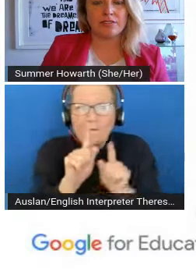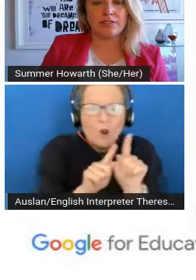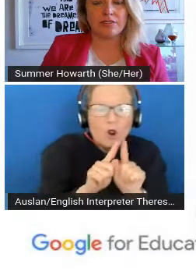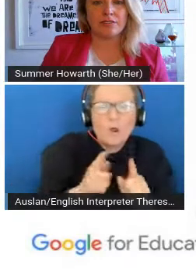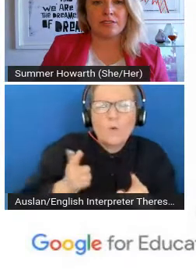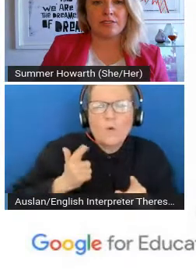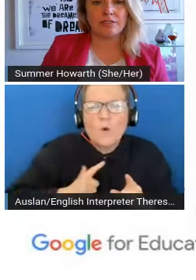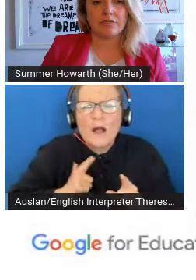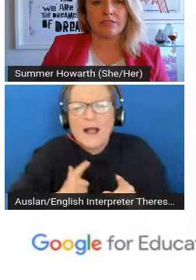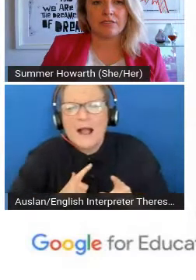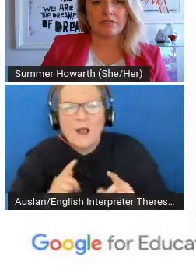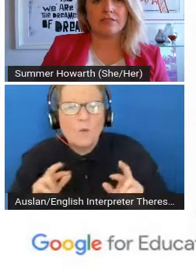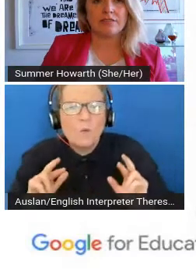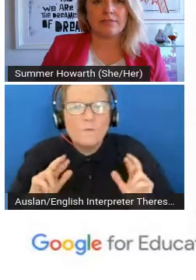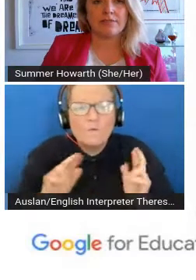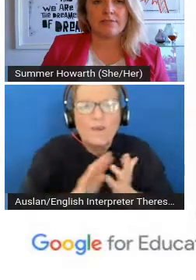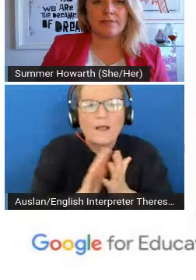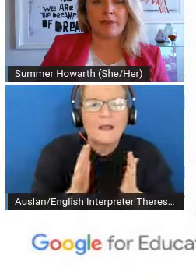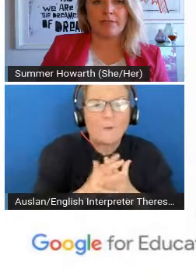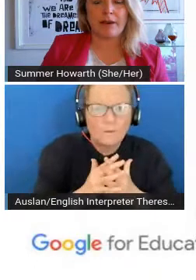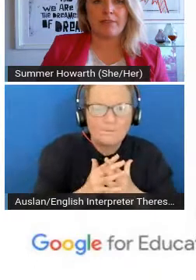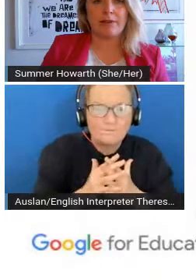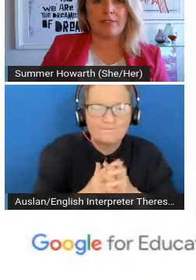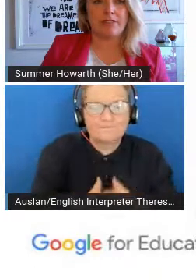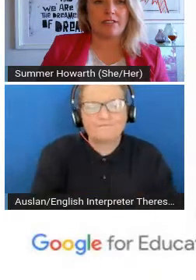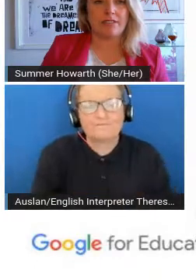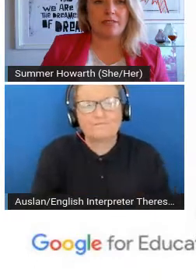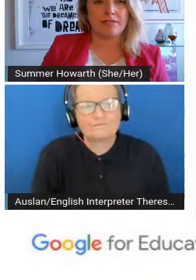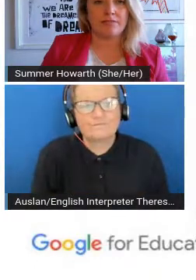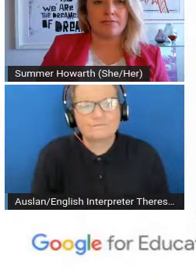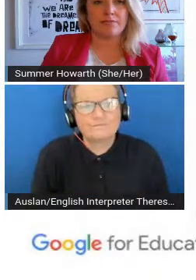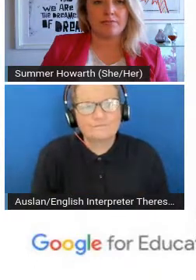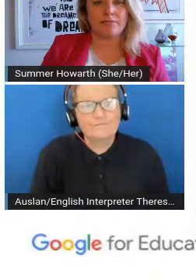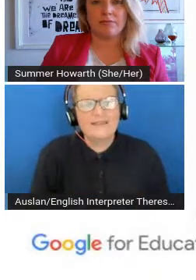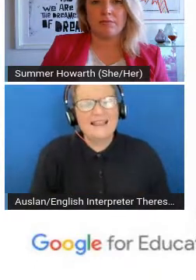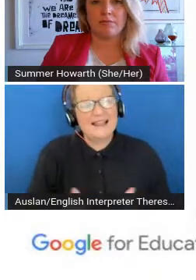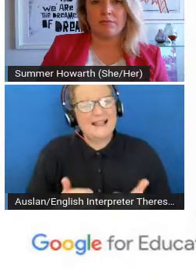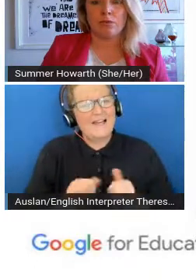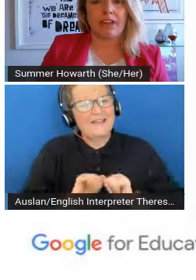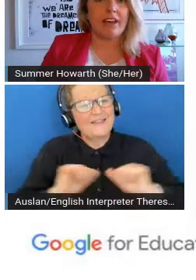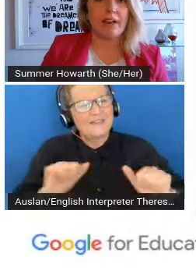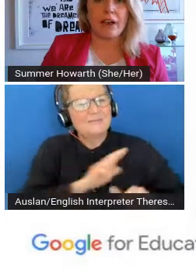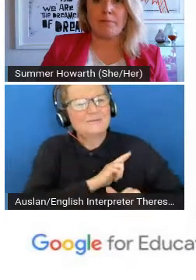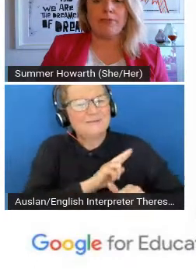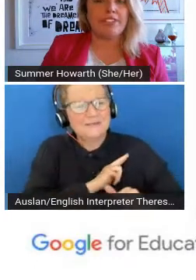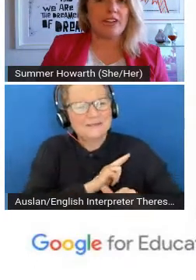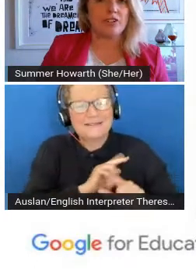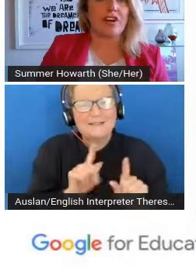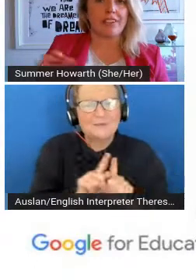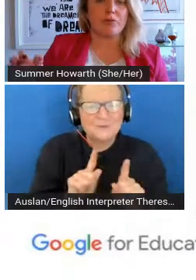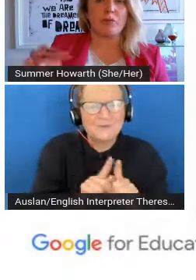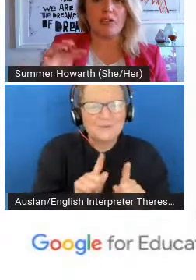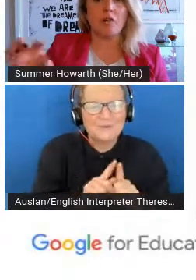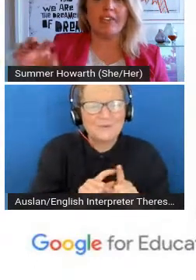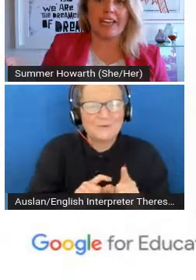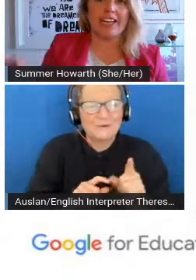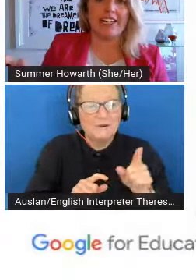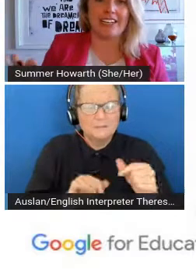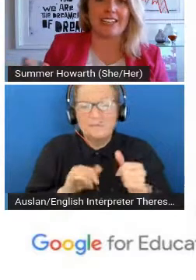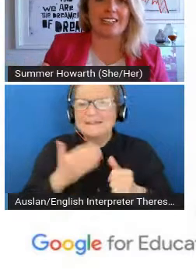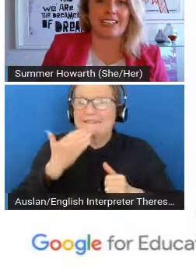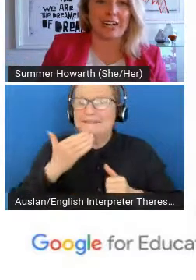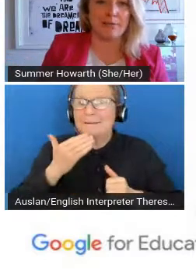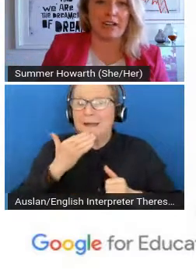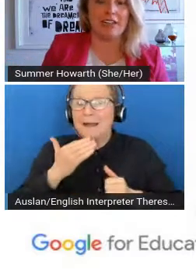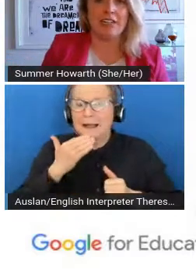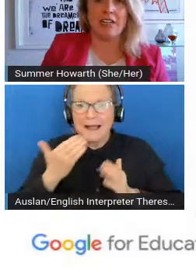learning, how they're learning. It also allows them to take that responsibility, right? Well, yeah, and it builds that trust, which we know, again,